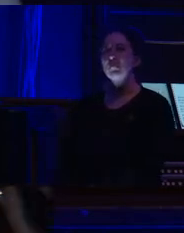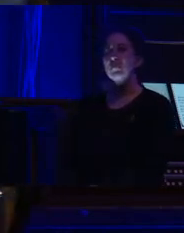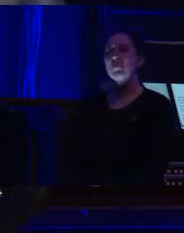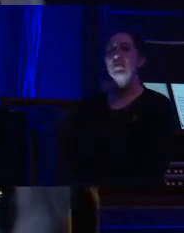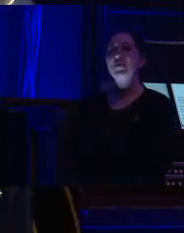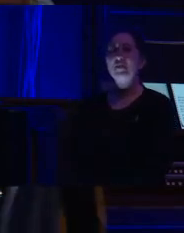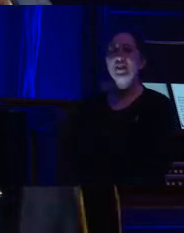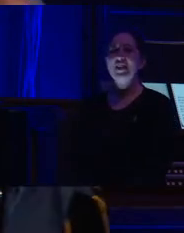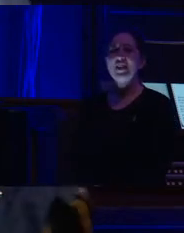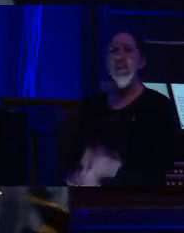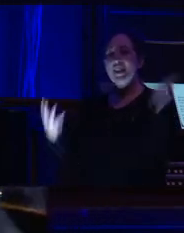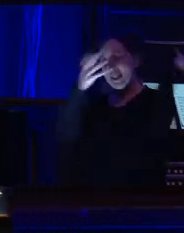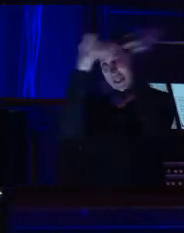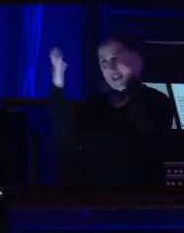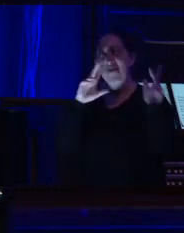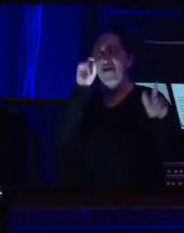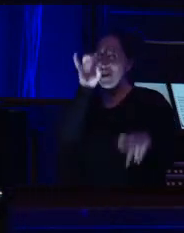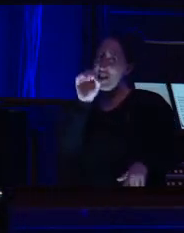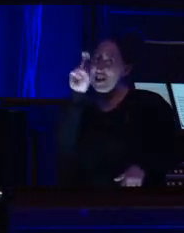Let's hear it for them, the deans.